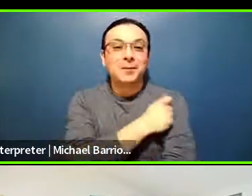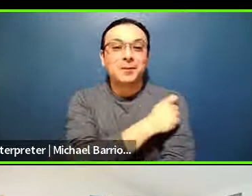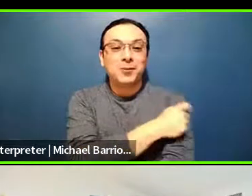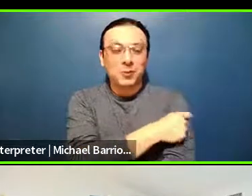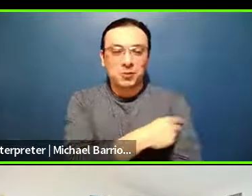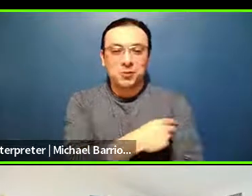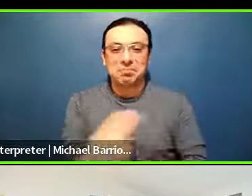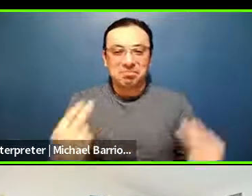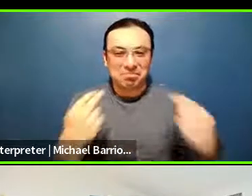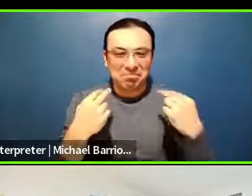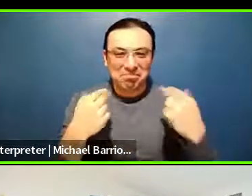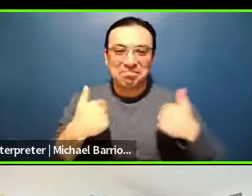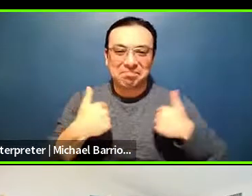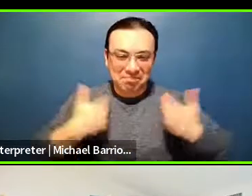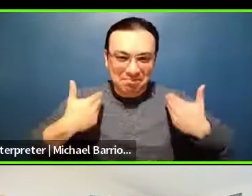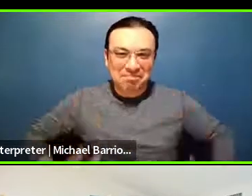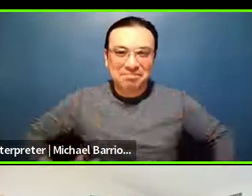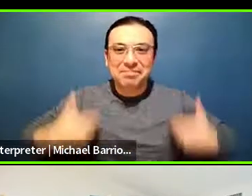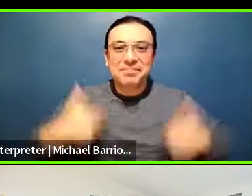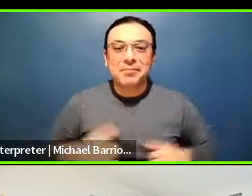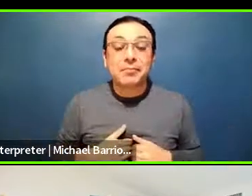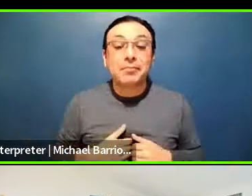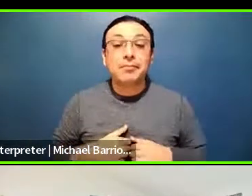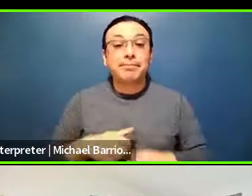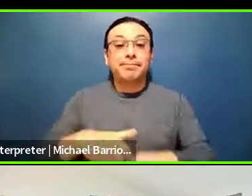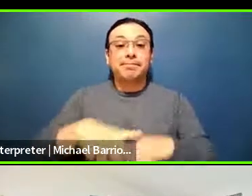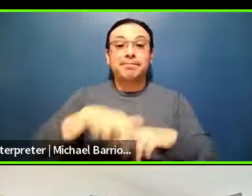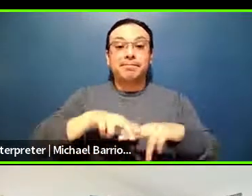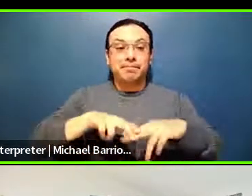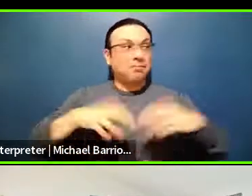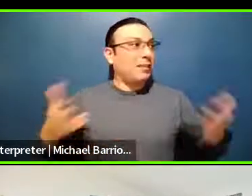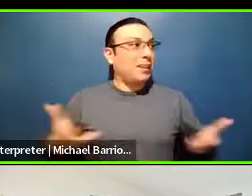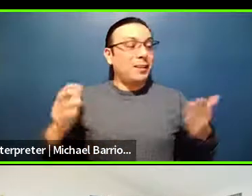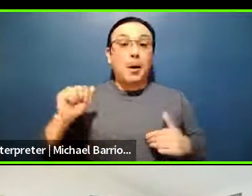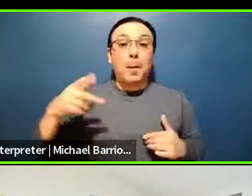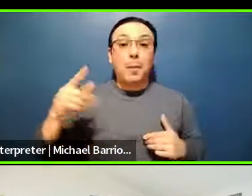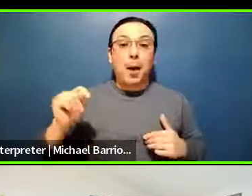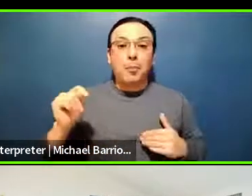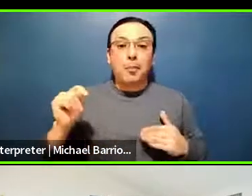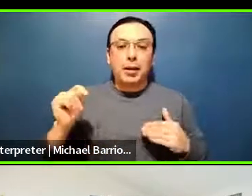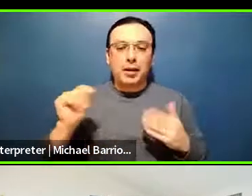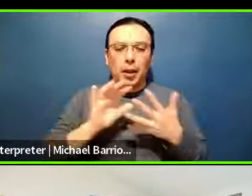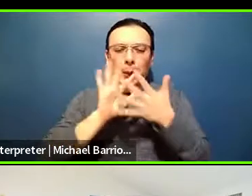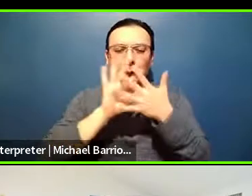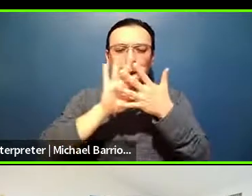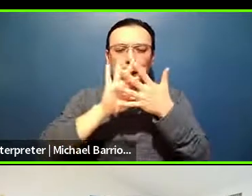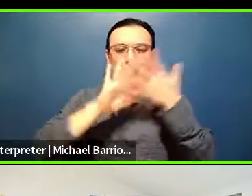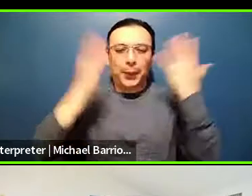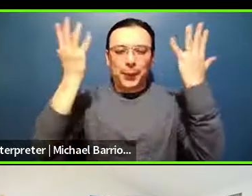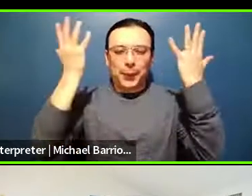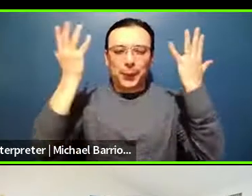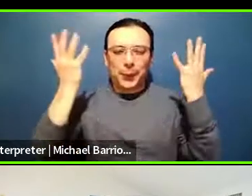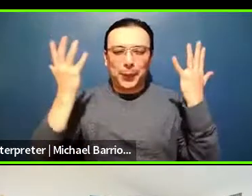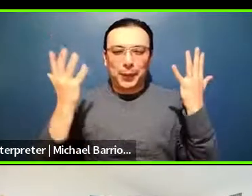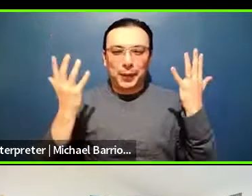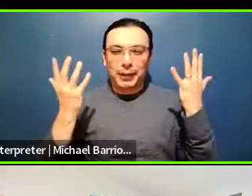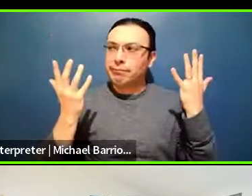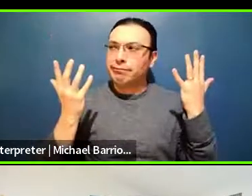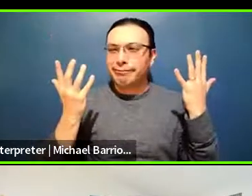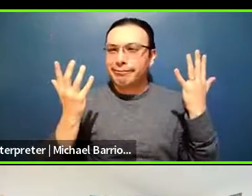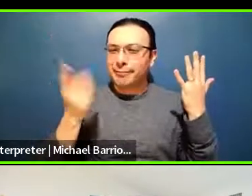at a chair in my apartment that is blurred out slightly, but not enough in the